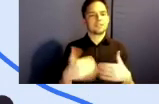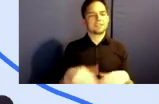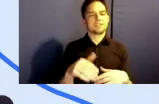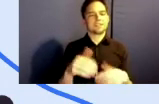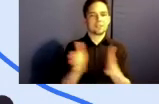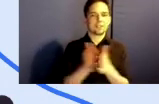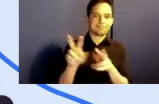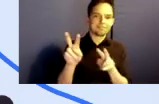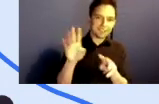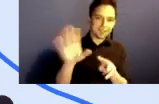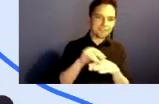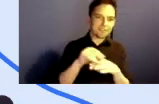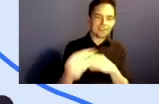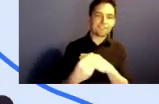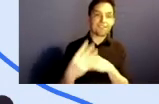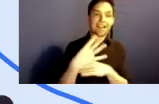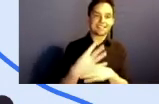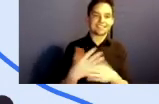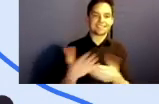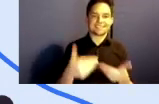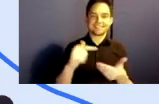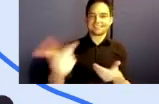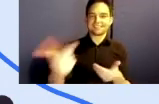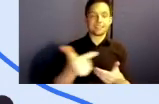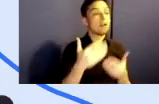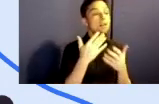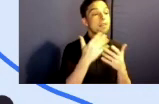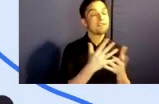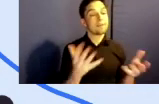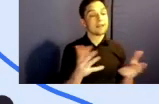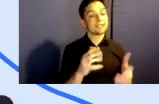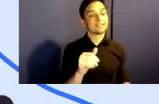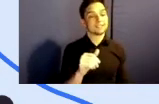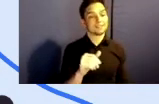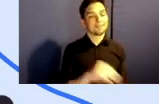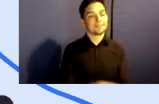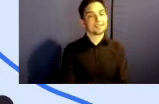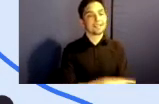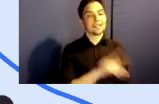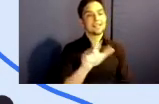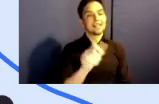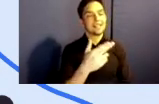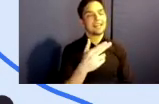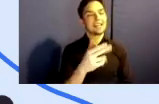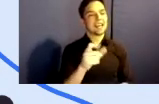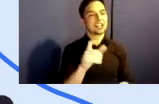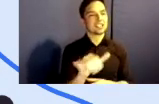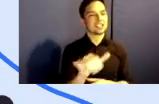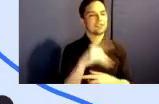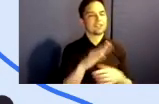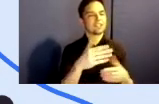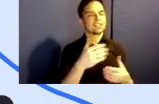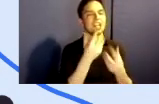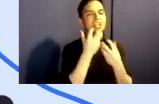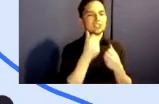your advice. Thank you very much, Liashre, for this general introductions.